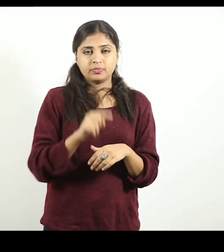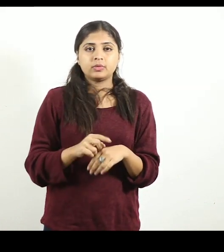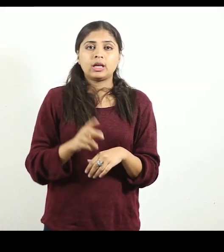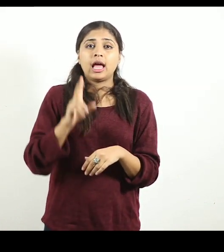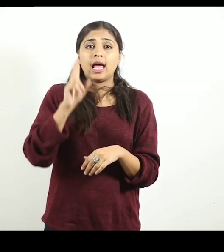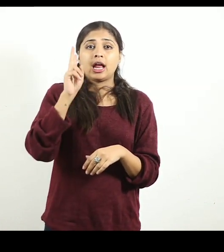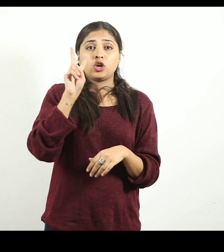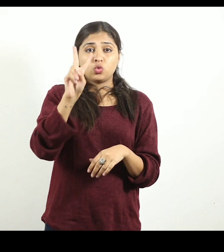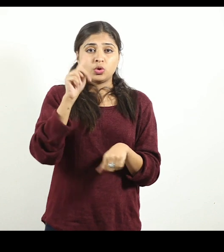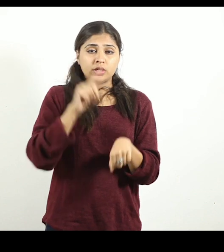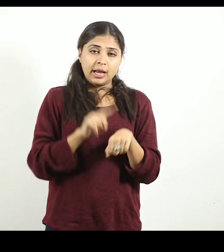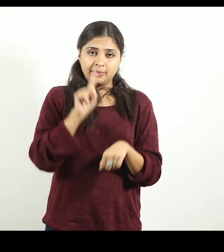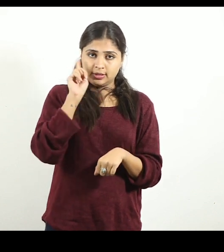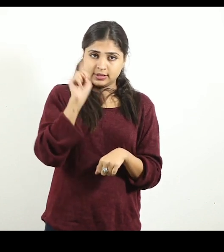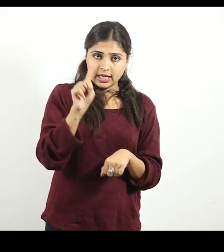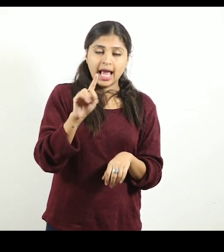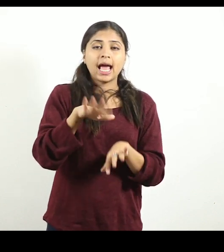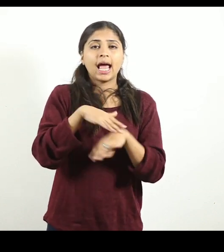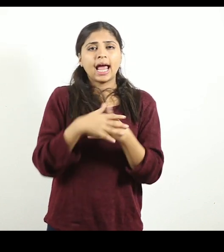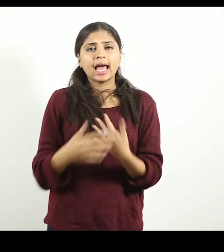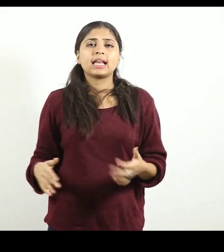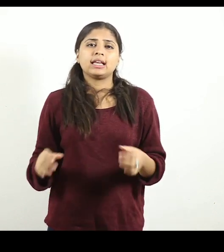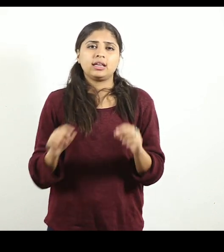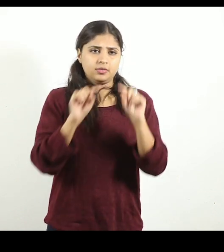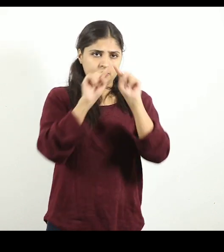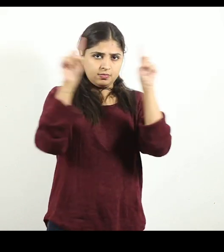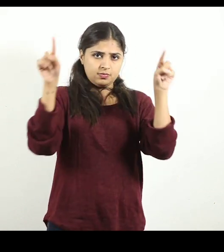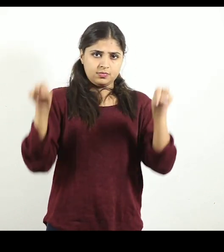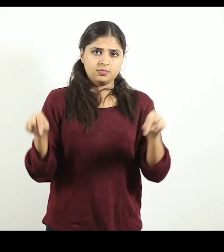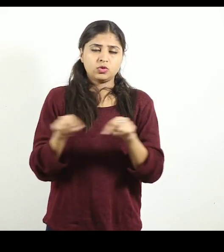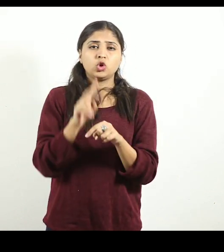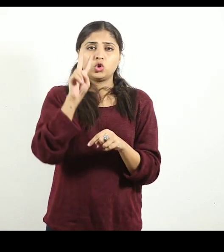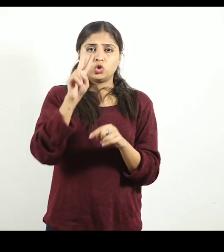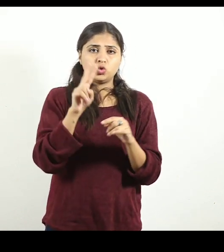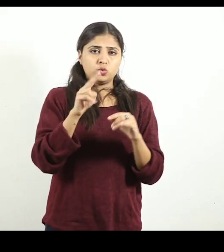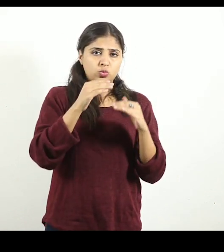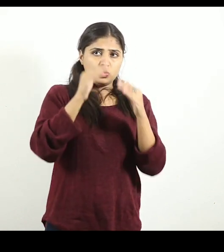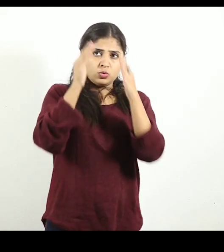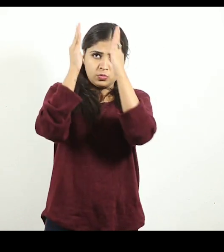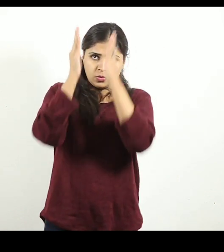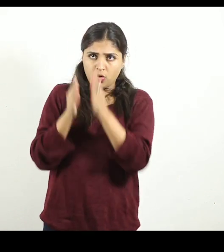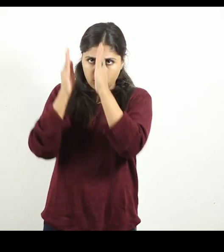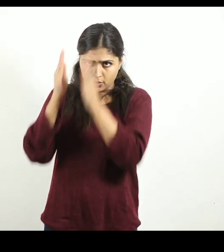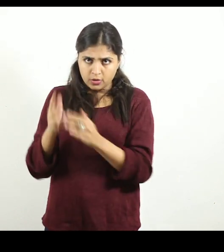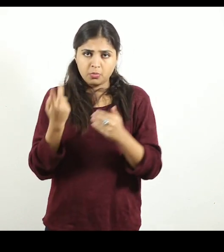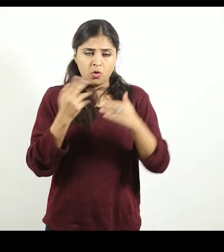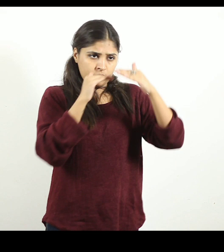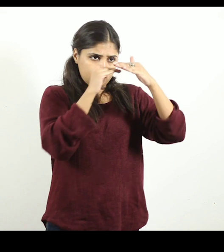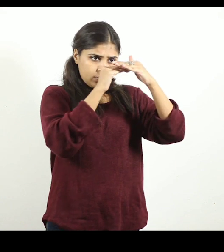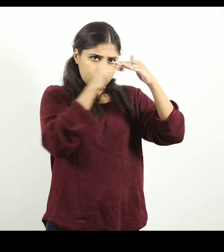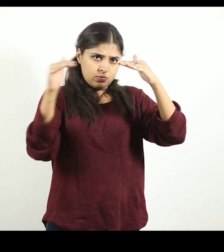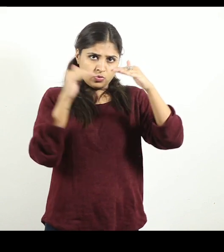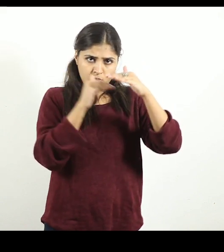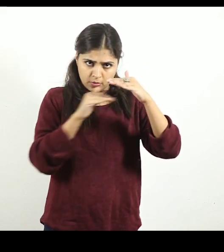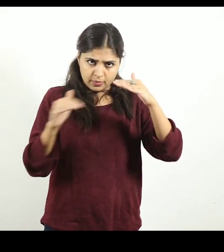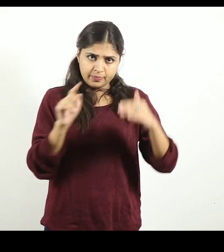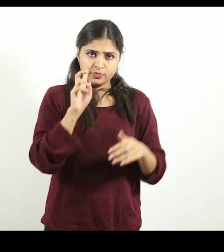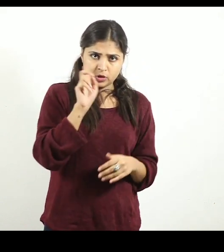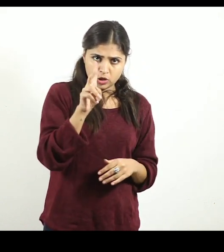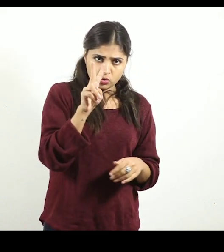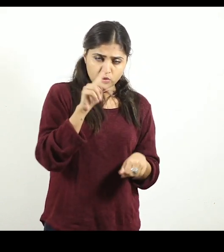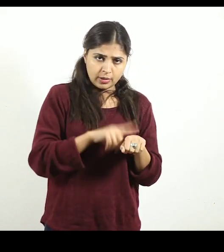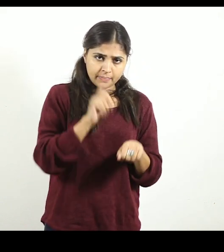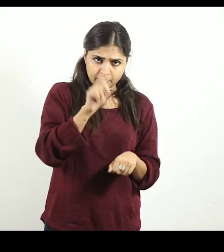All button. Double click on any area of the boundary between two column row headings. All columns rows